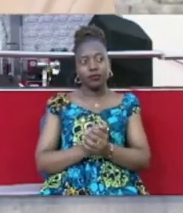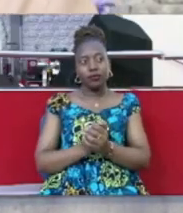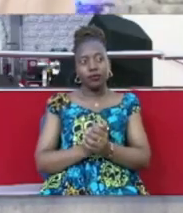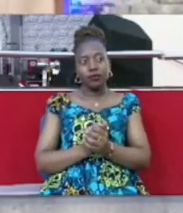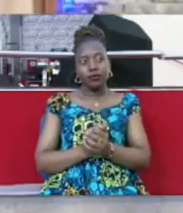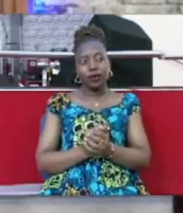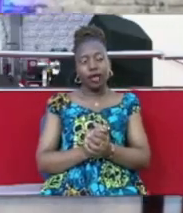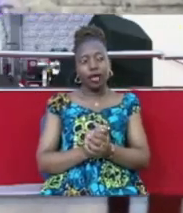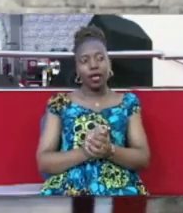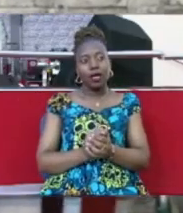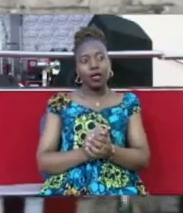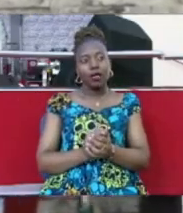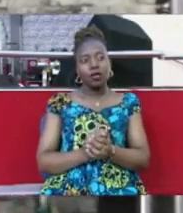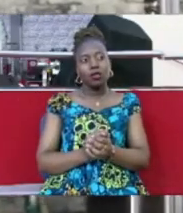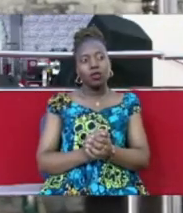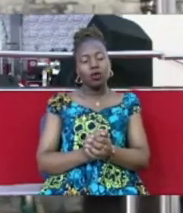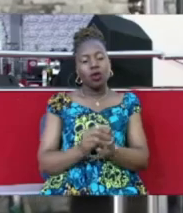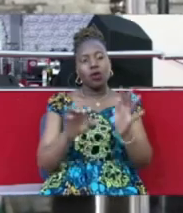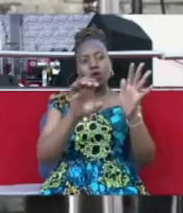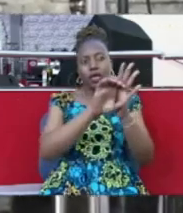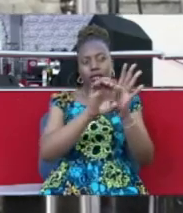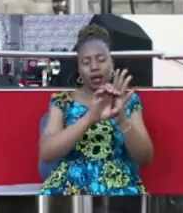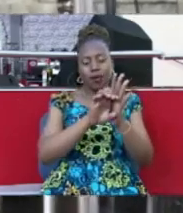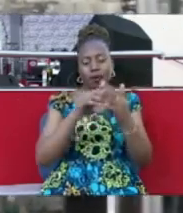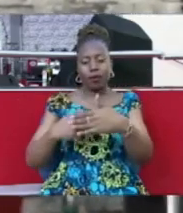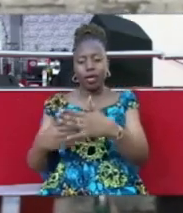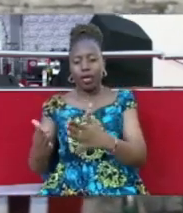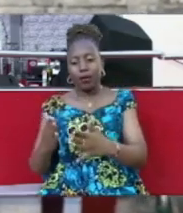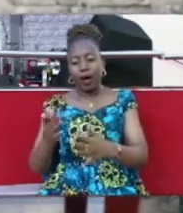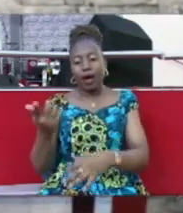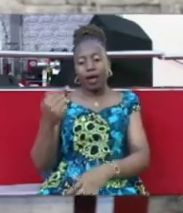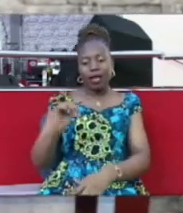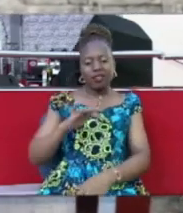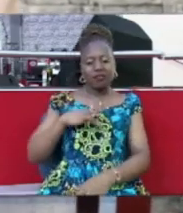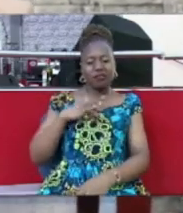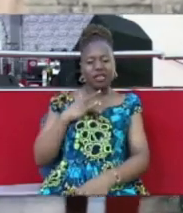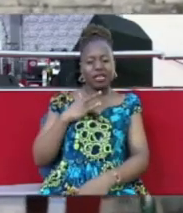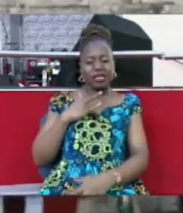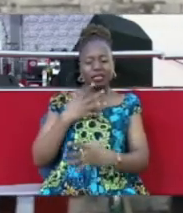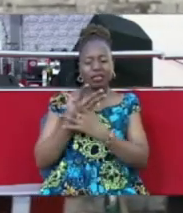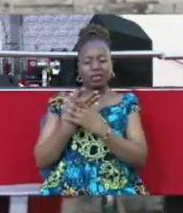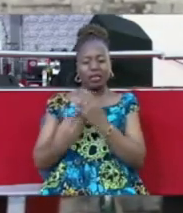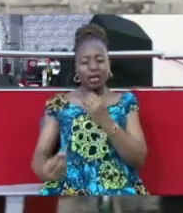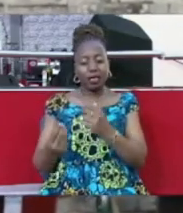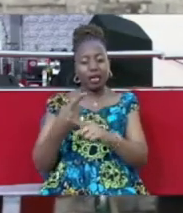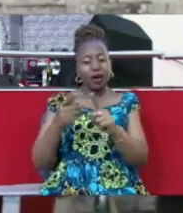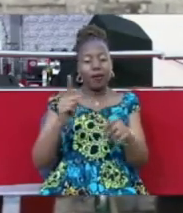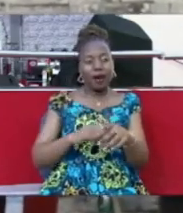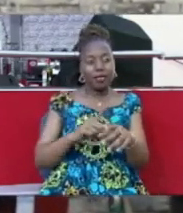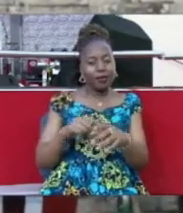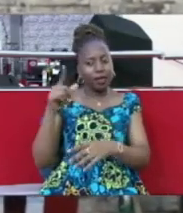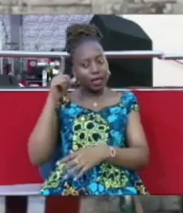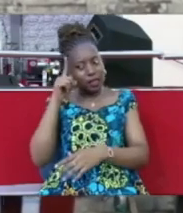That even though my neighbor walked in feeling low, because of the way I am praising, they will be infected with praise and